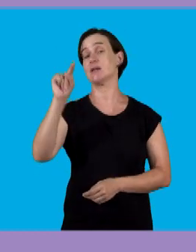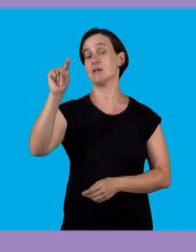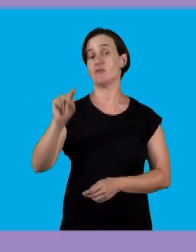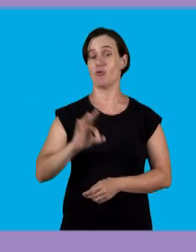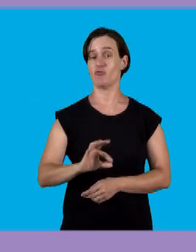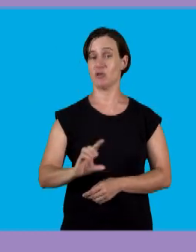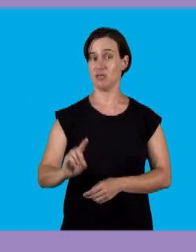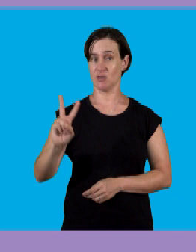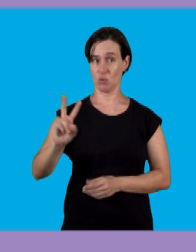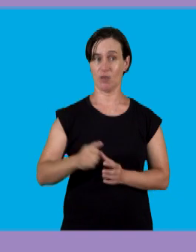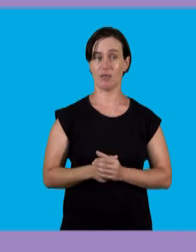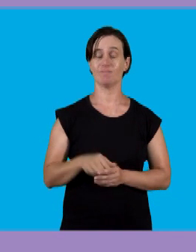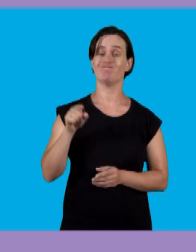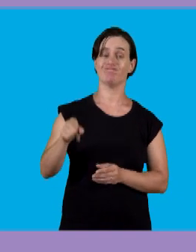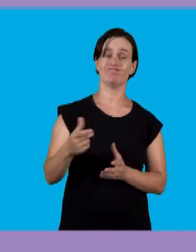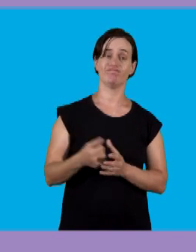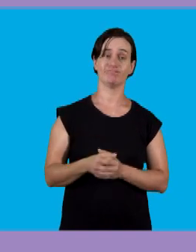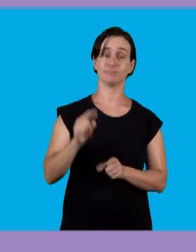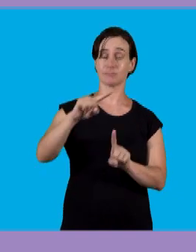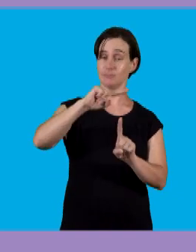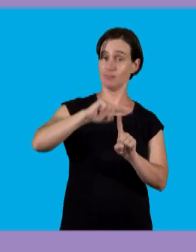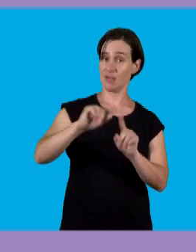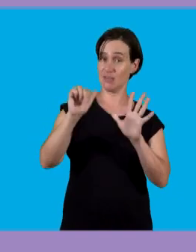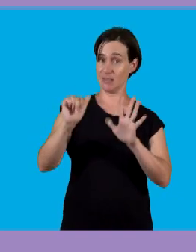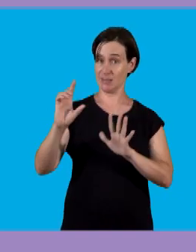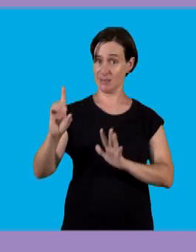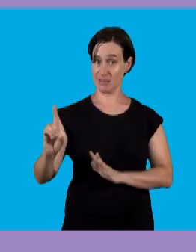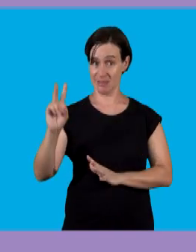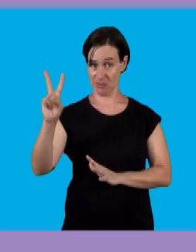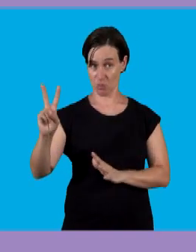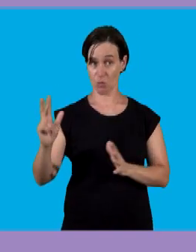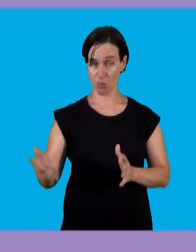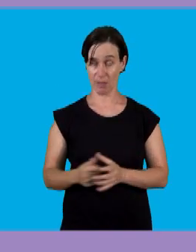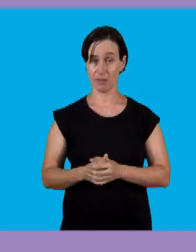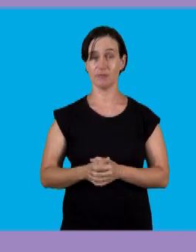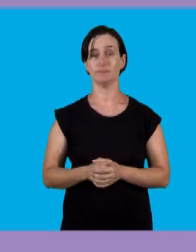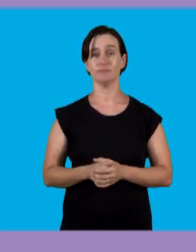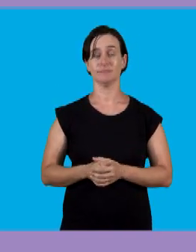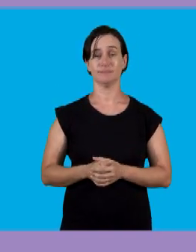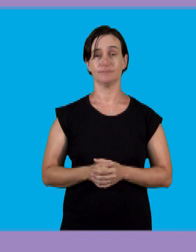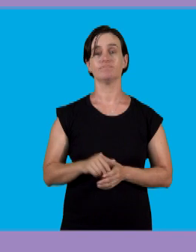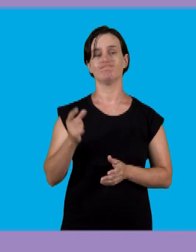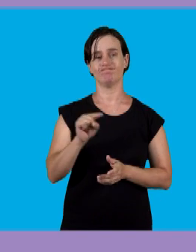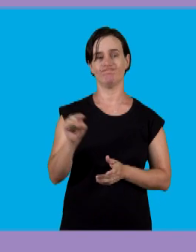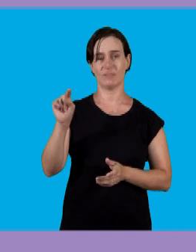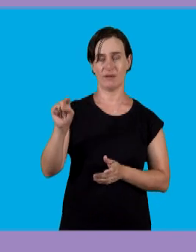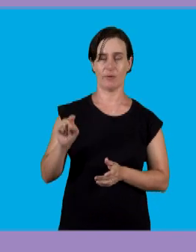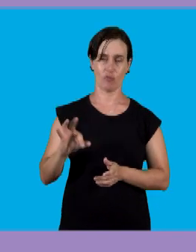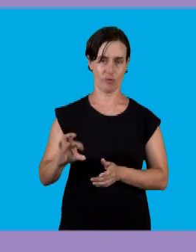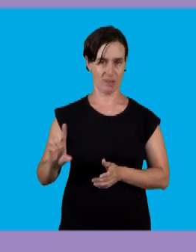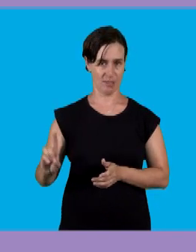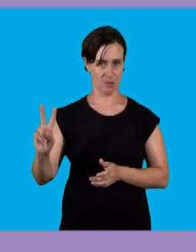by 3d squared. And lastly, we have